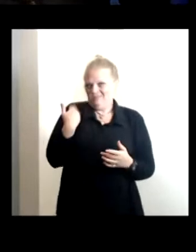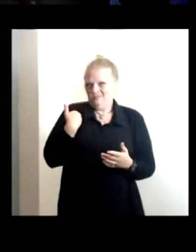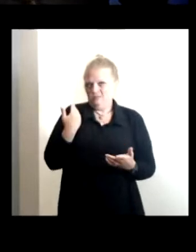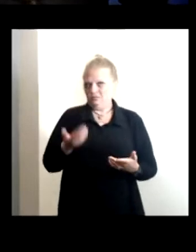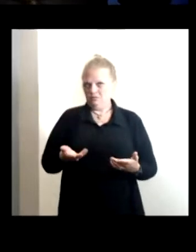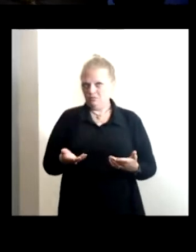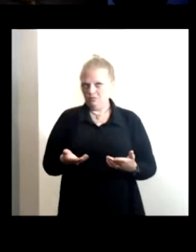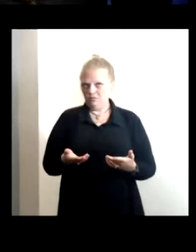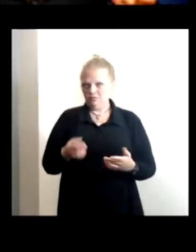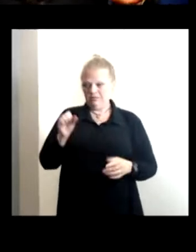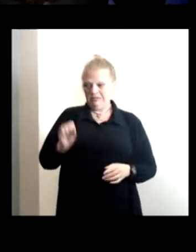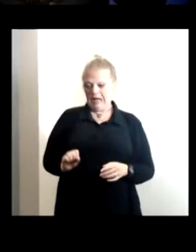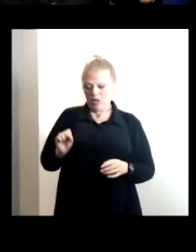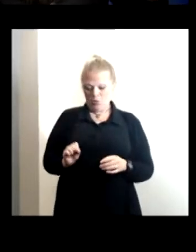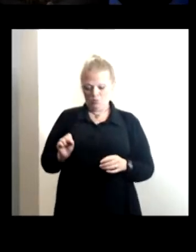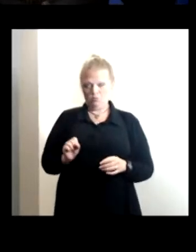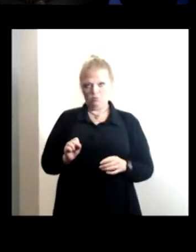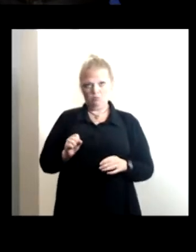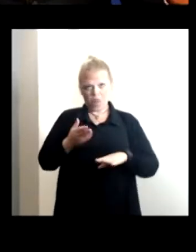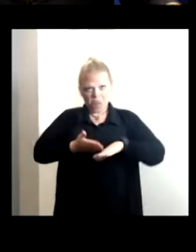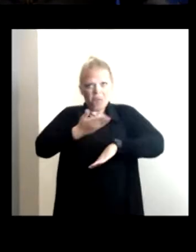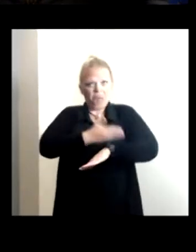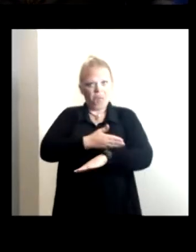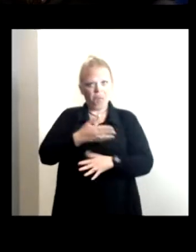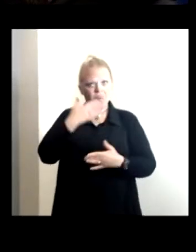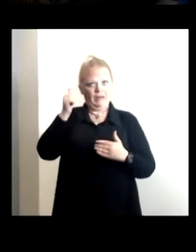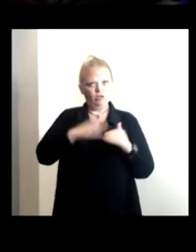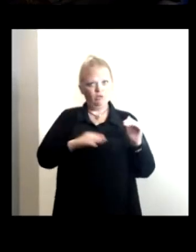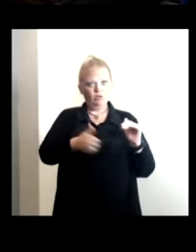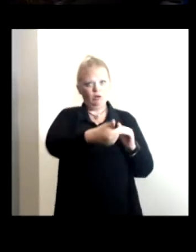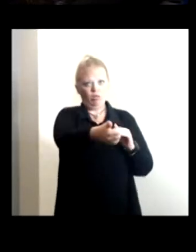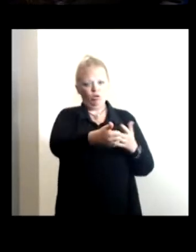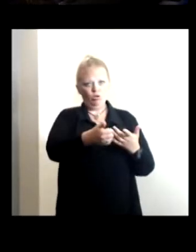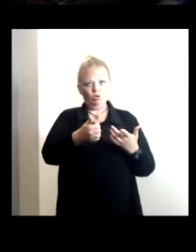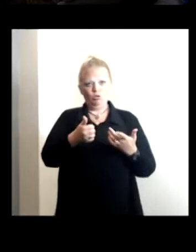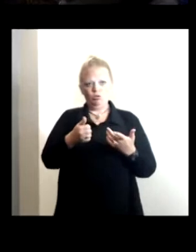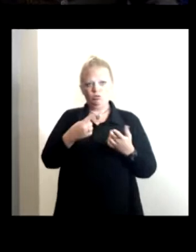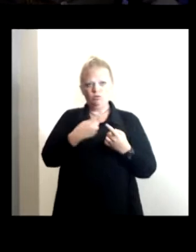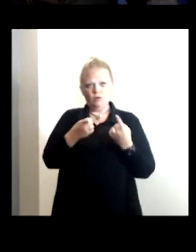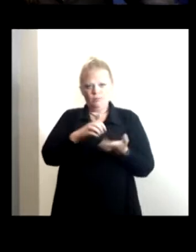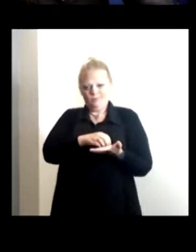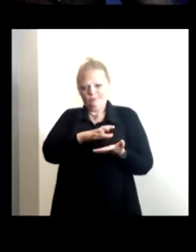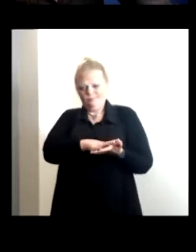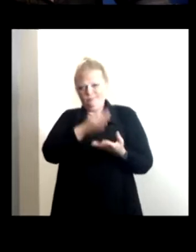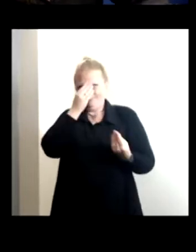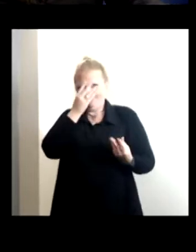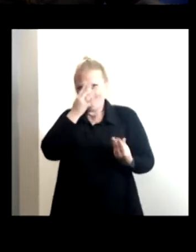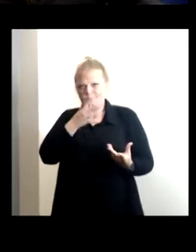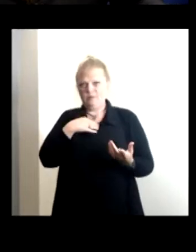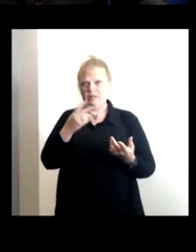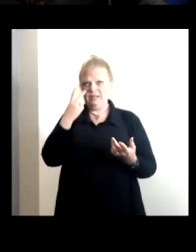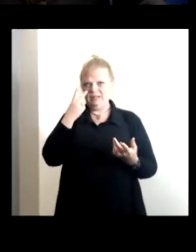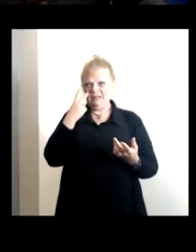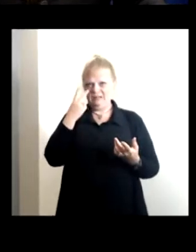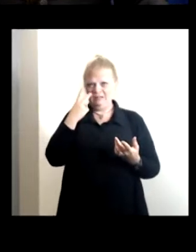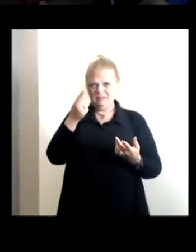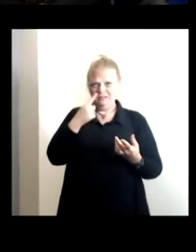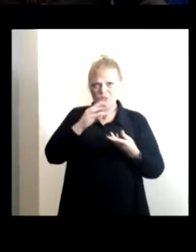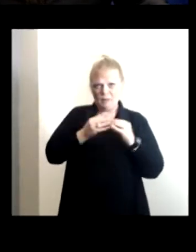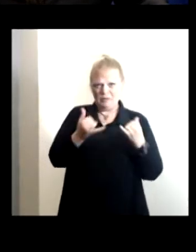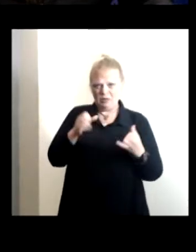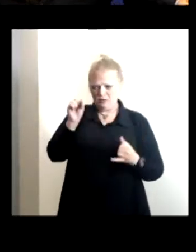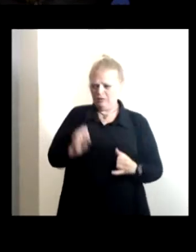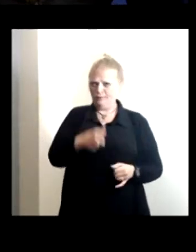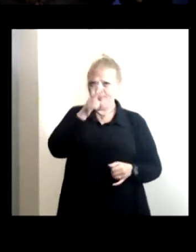Remember, the South had actually been doing better than a lot of other areas based on the recorded rates. And if you look at the numbers now, the South is